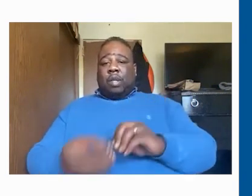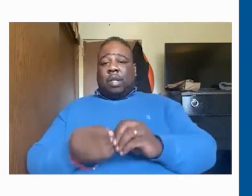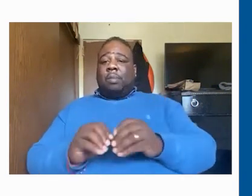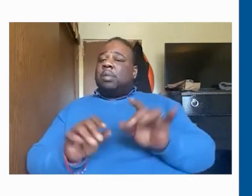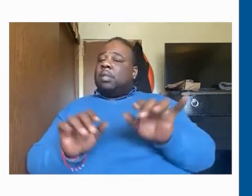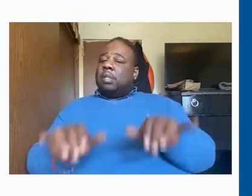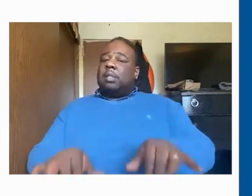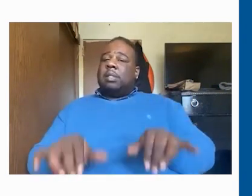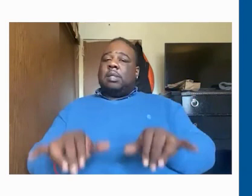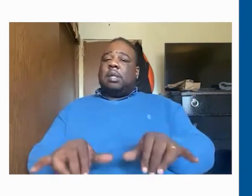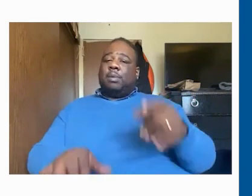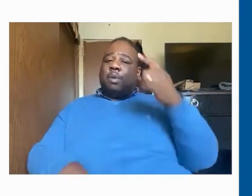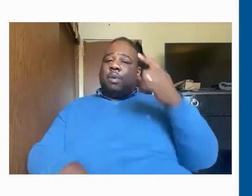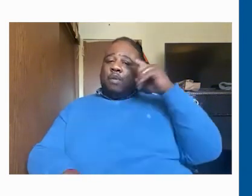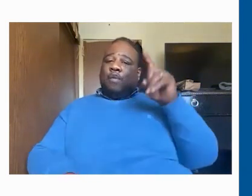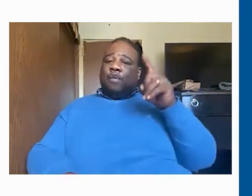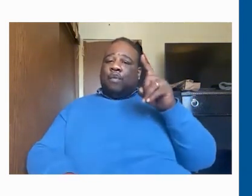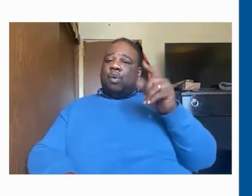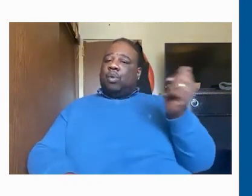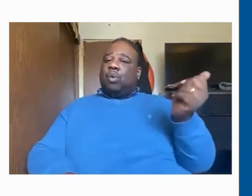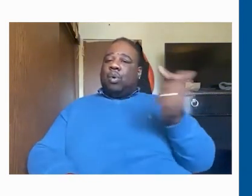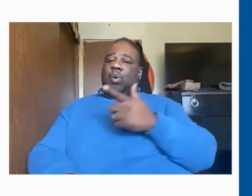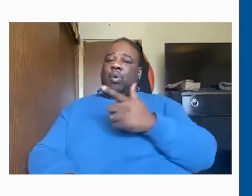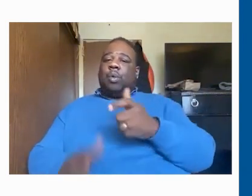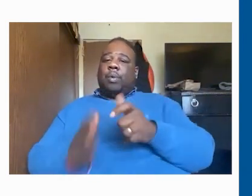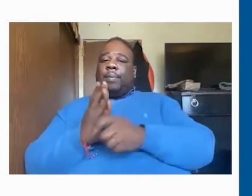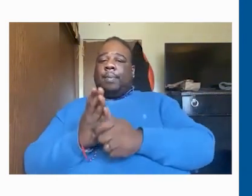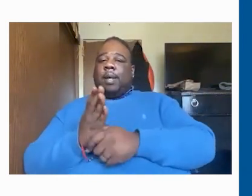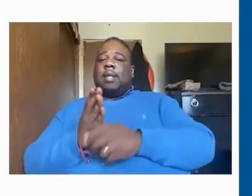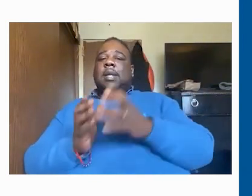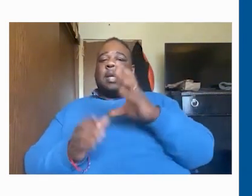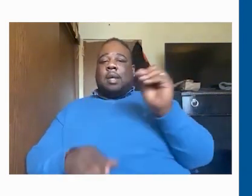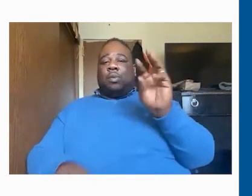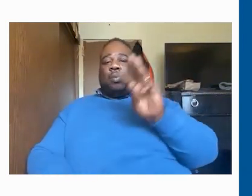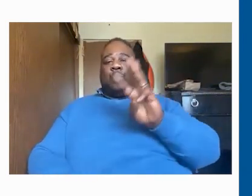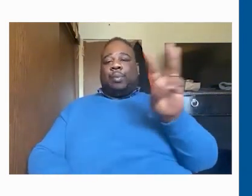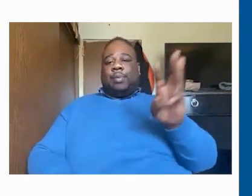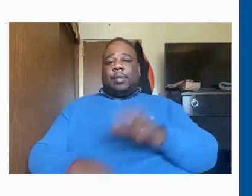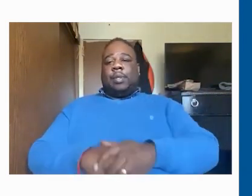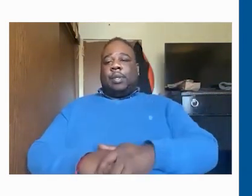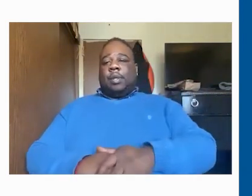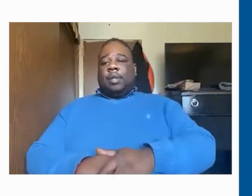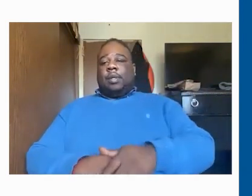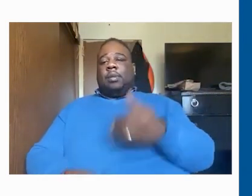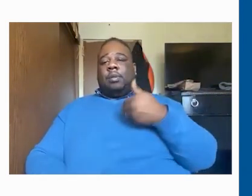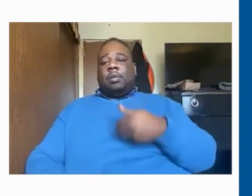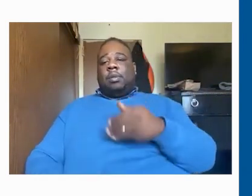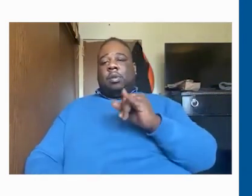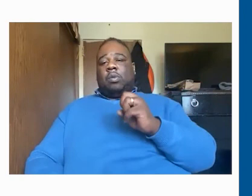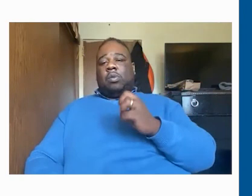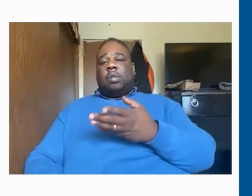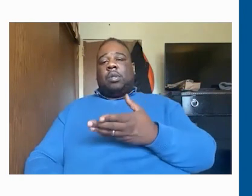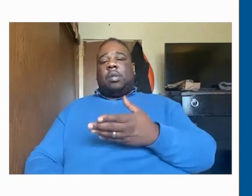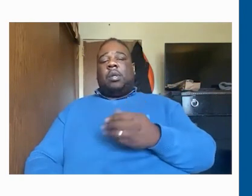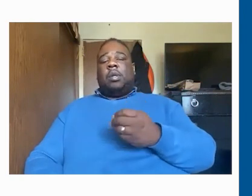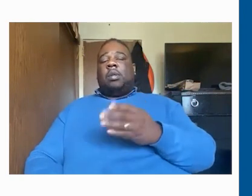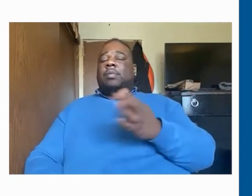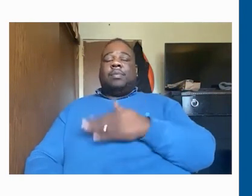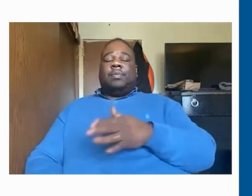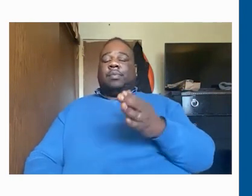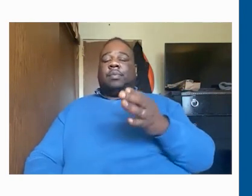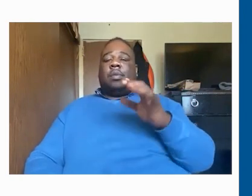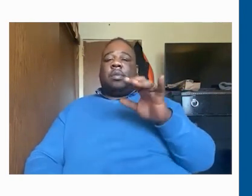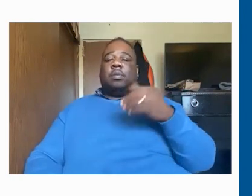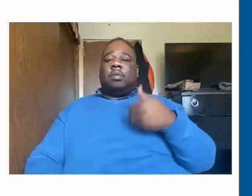our brochures and also anything on our website. There I is also, there is also a section on